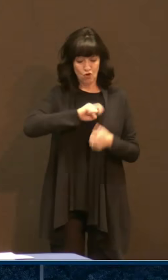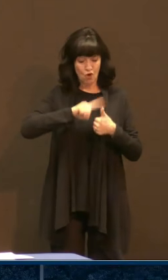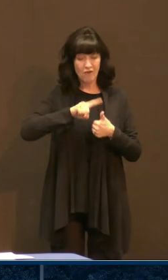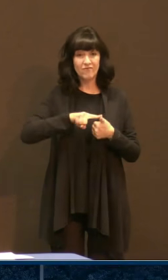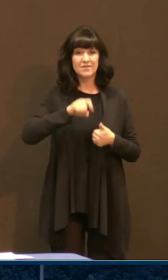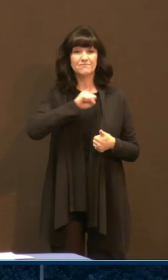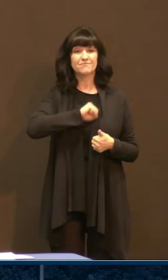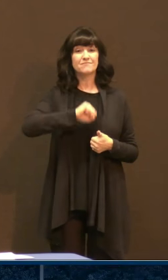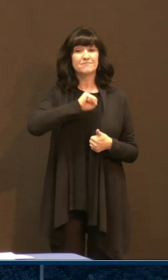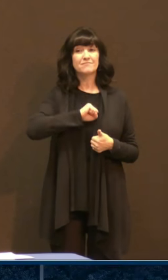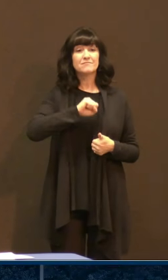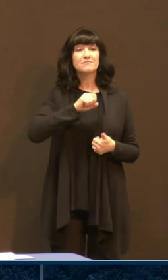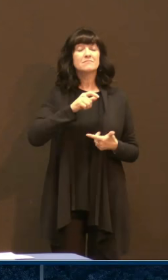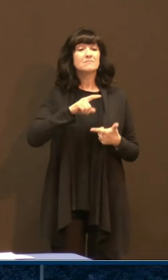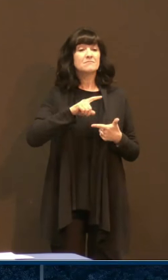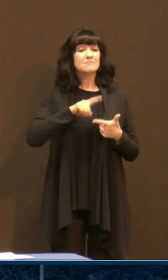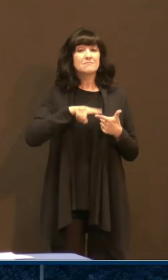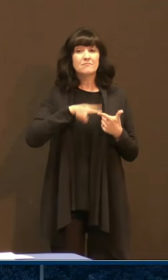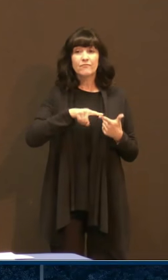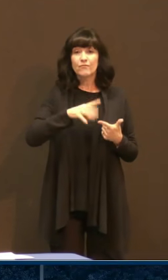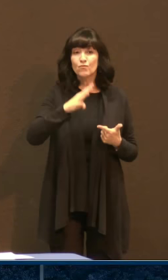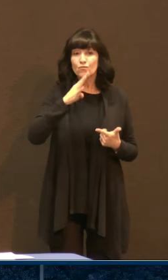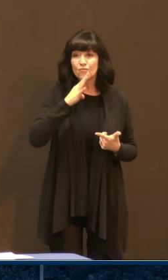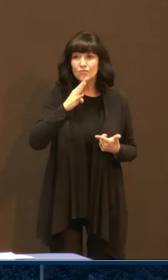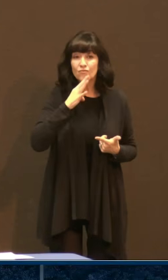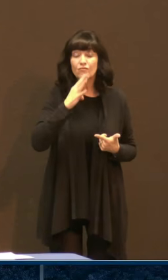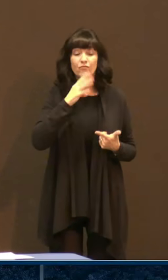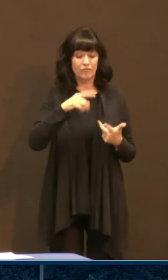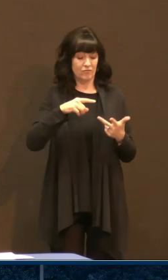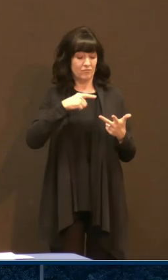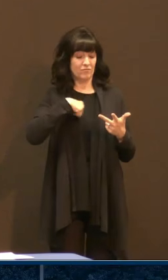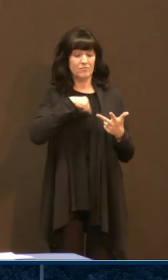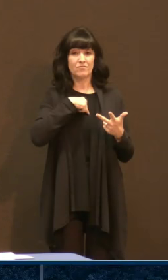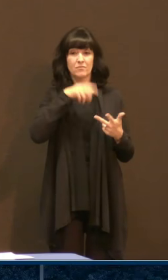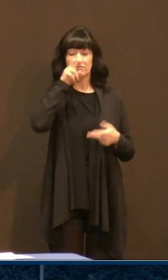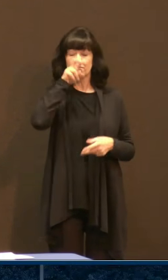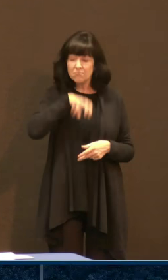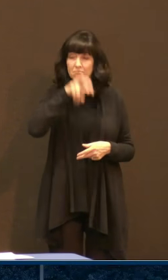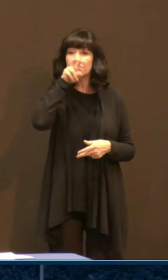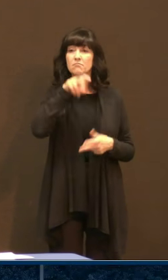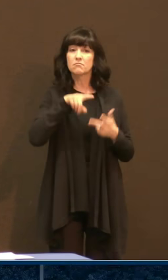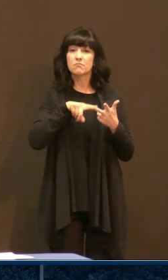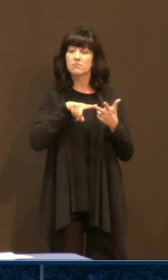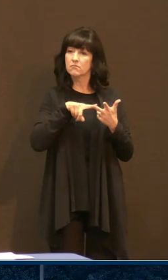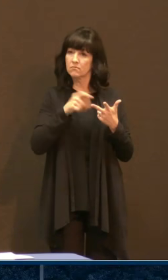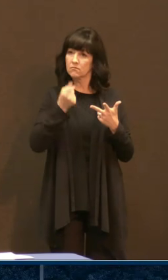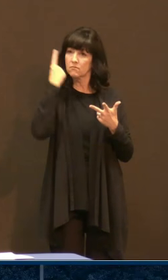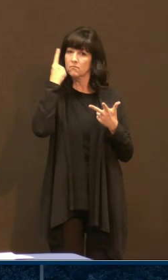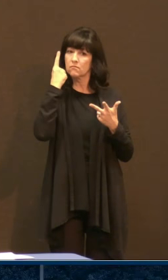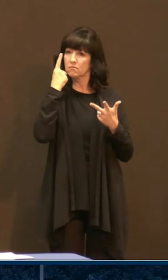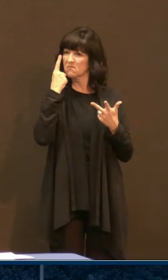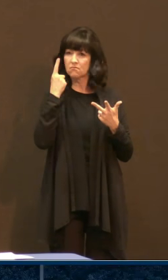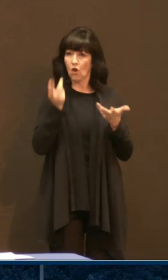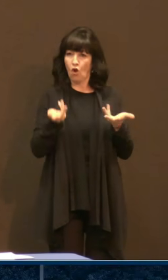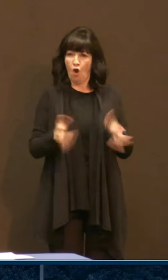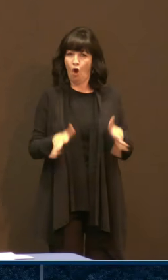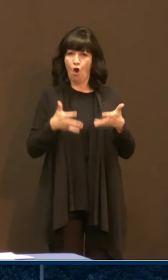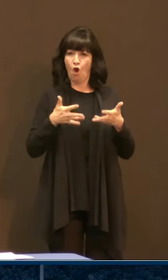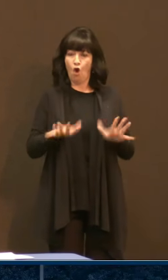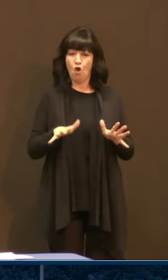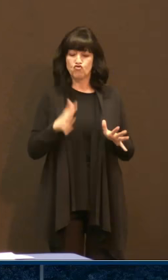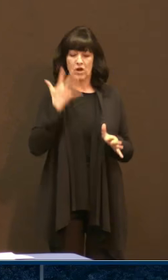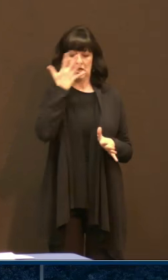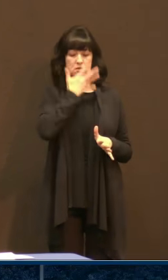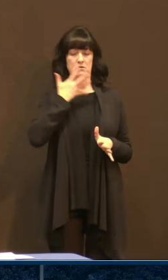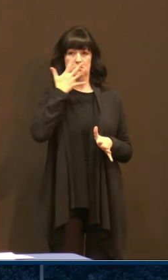have droplets that come out of our mouth. And that's really the primary way that this is spread from person to person.